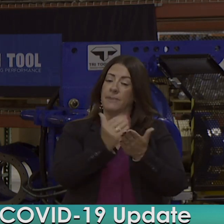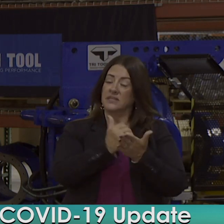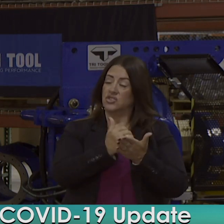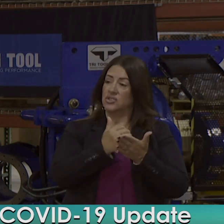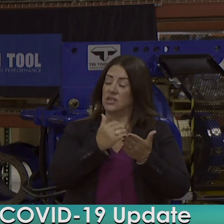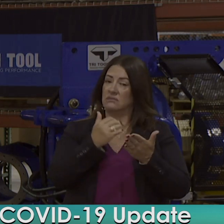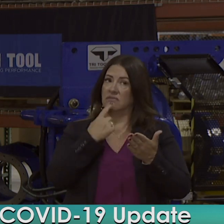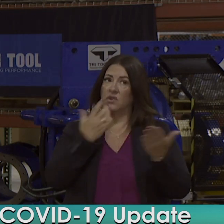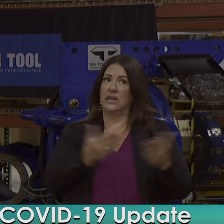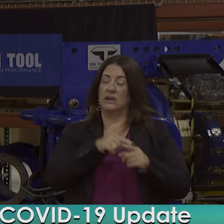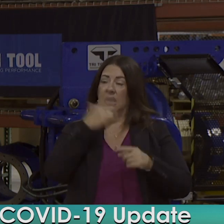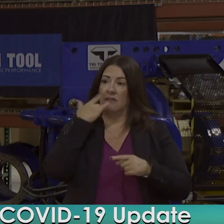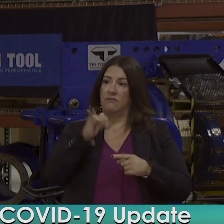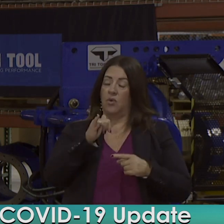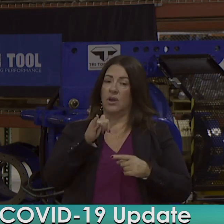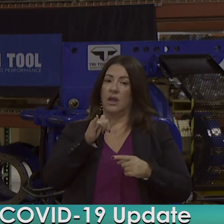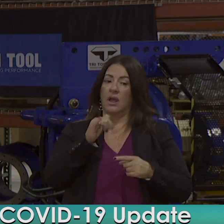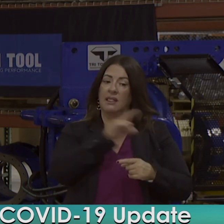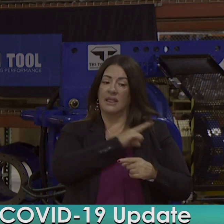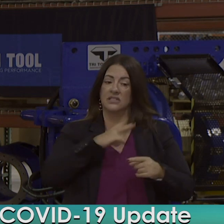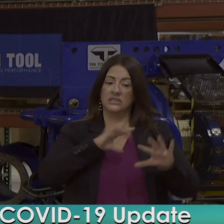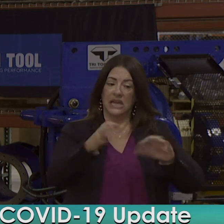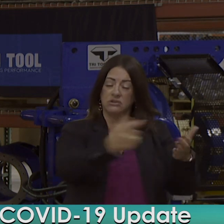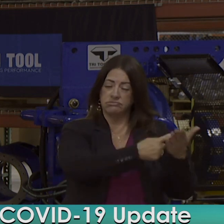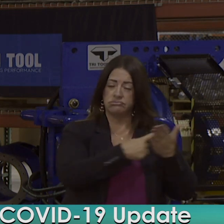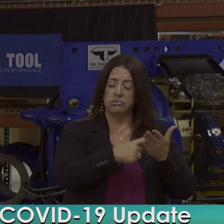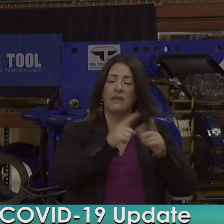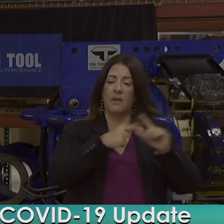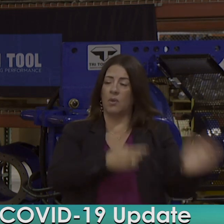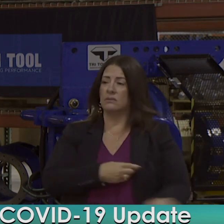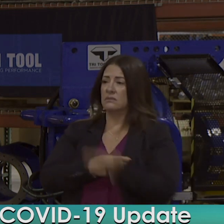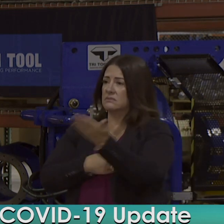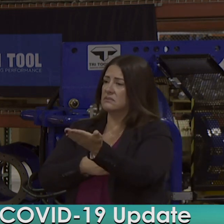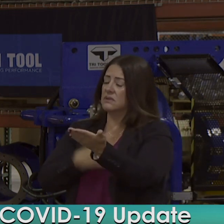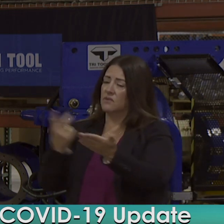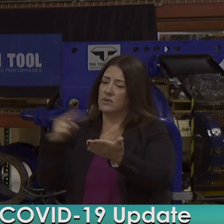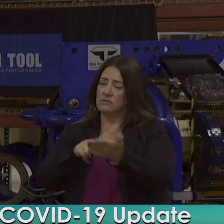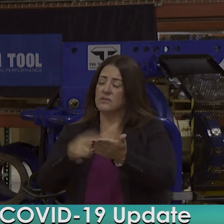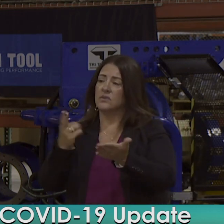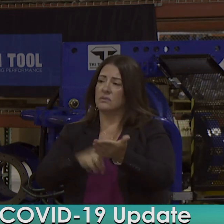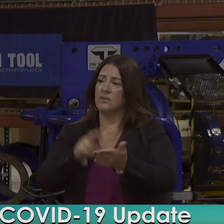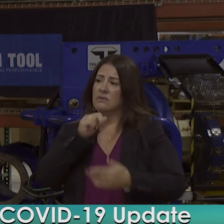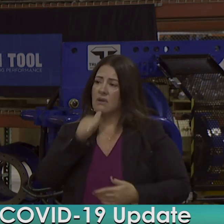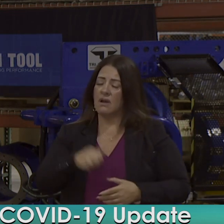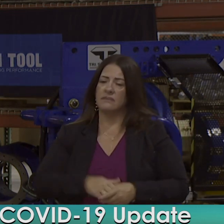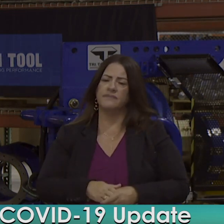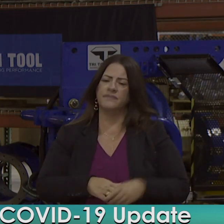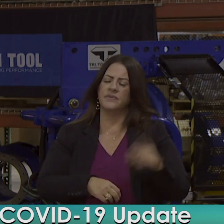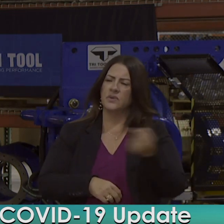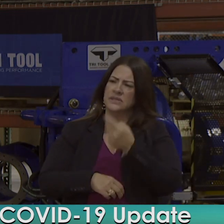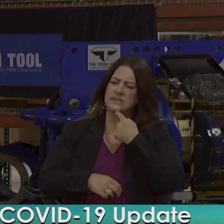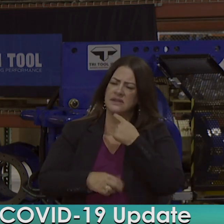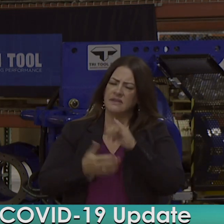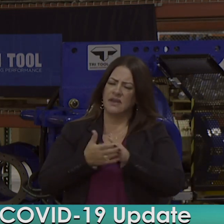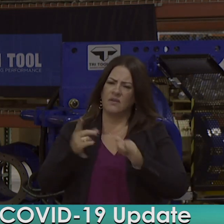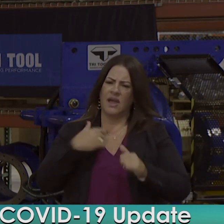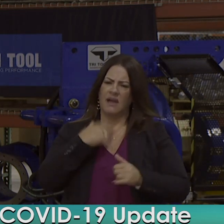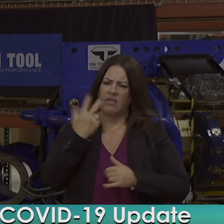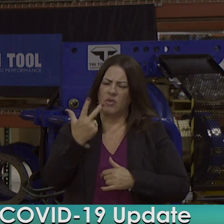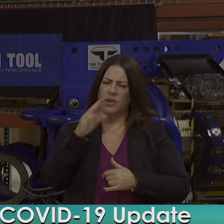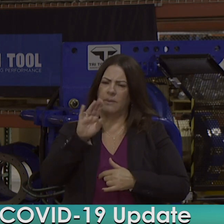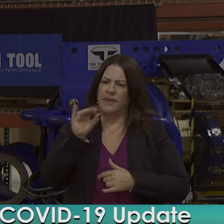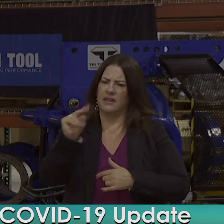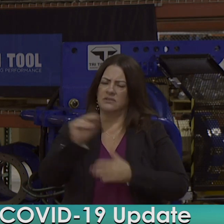to you today. Your administration had initially asked for close to $3 billion in funding to spend